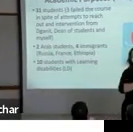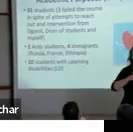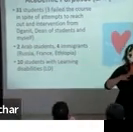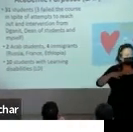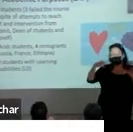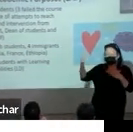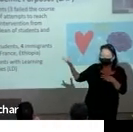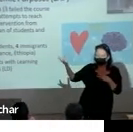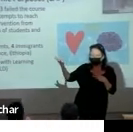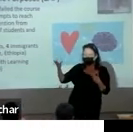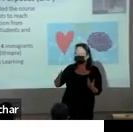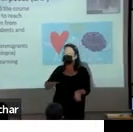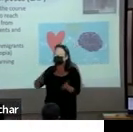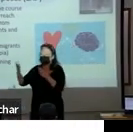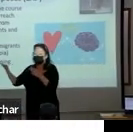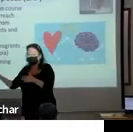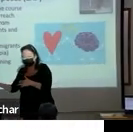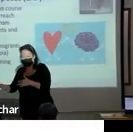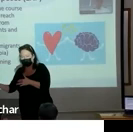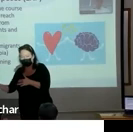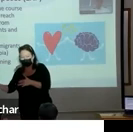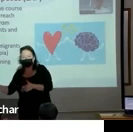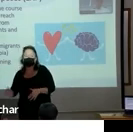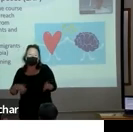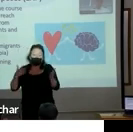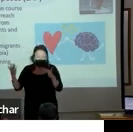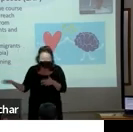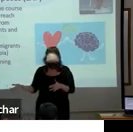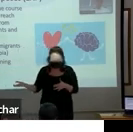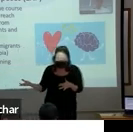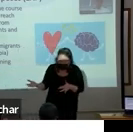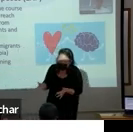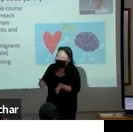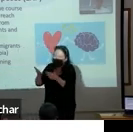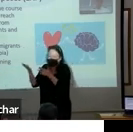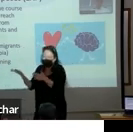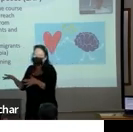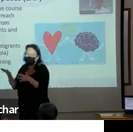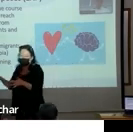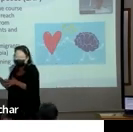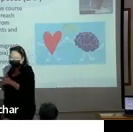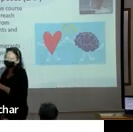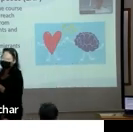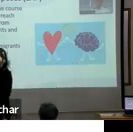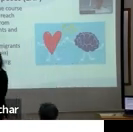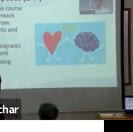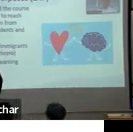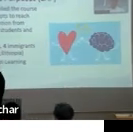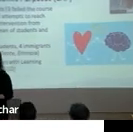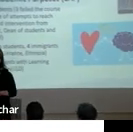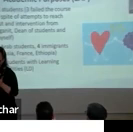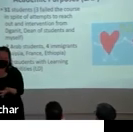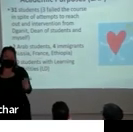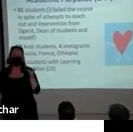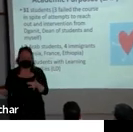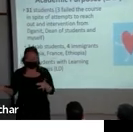film or create a poster or write an essay, at the end of the course, many of them could not write an essay